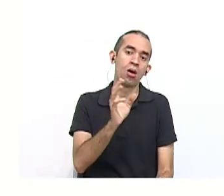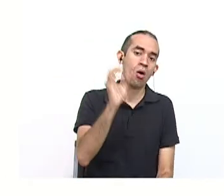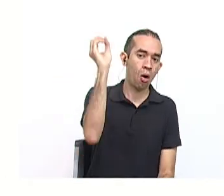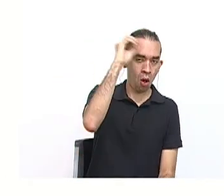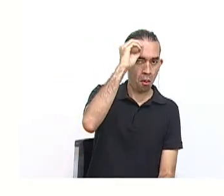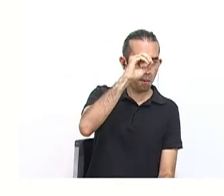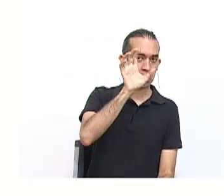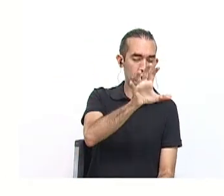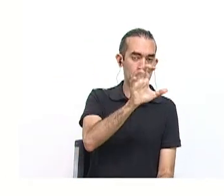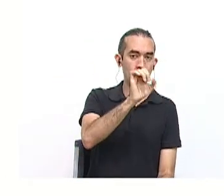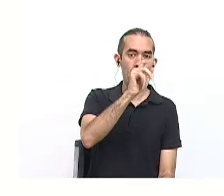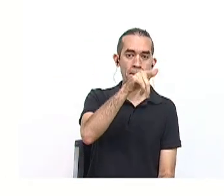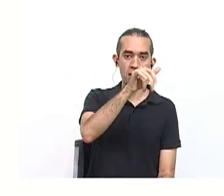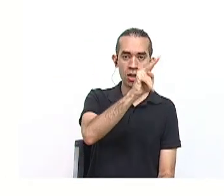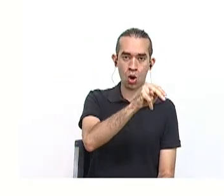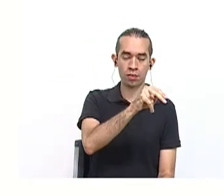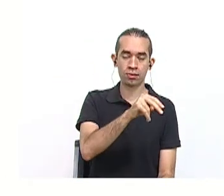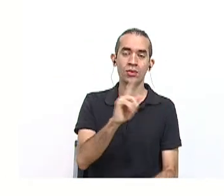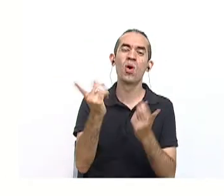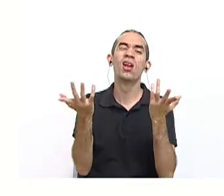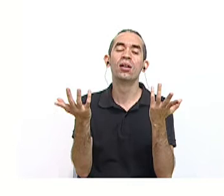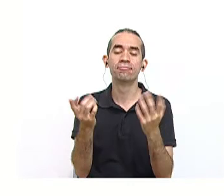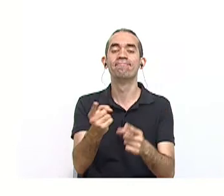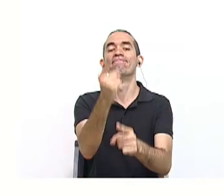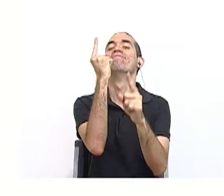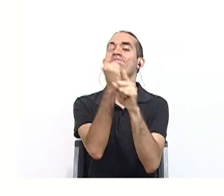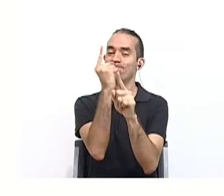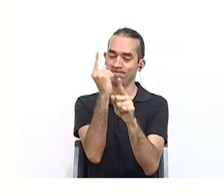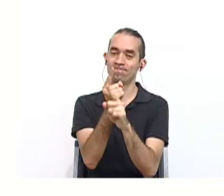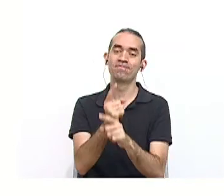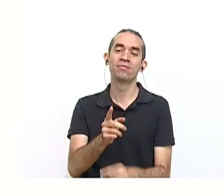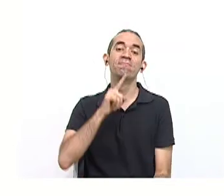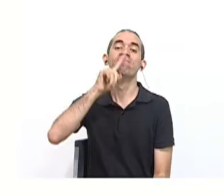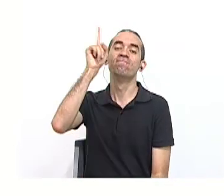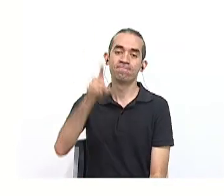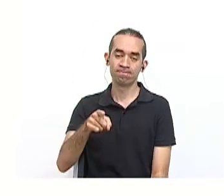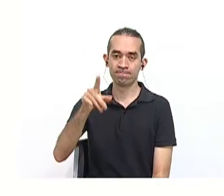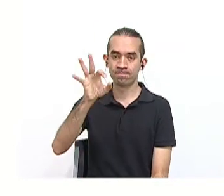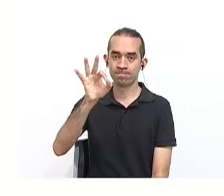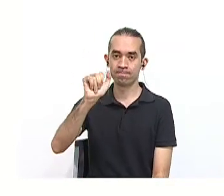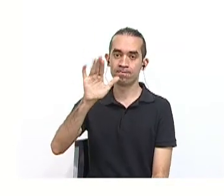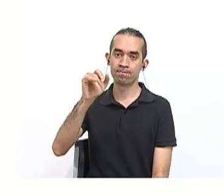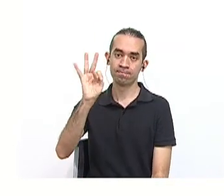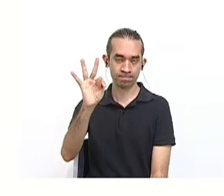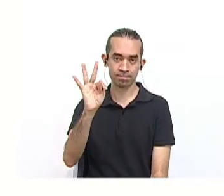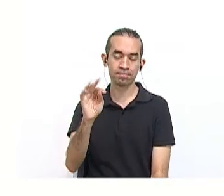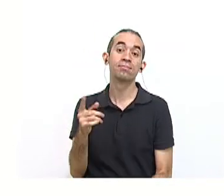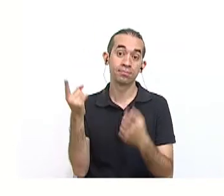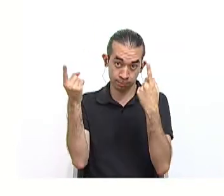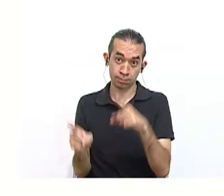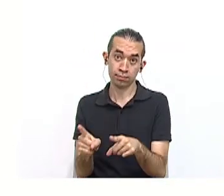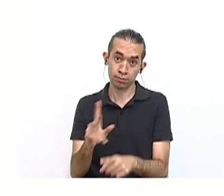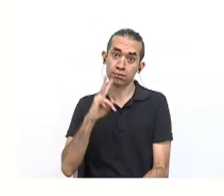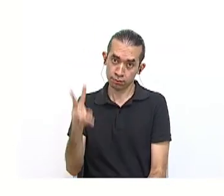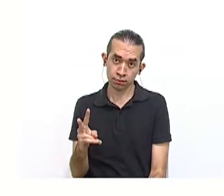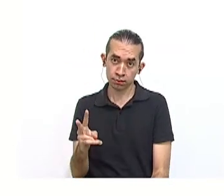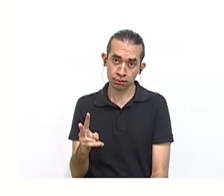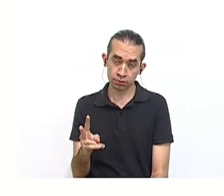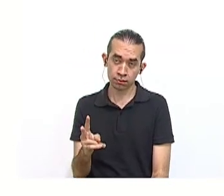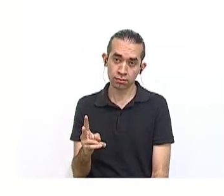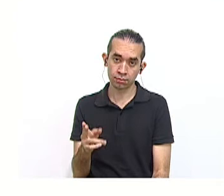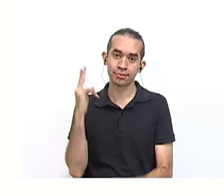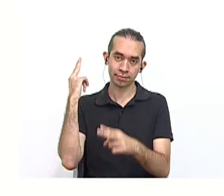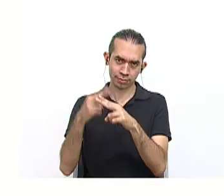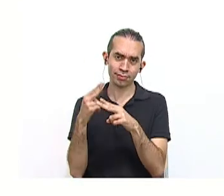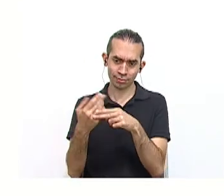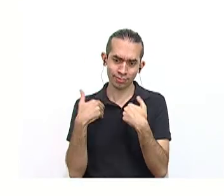writer's opinion? You're right. That is a fact. That is something that actually happens, and we know that that has a name,